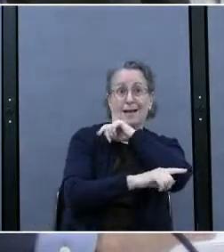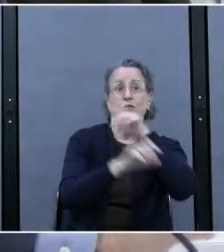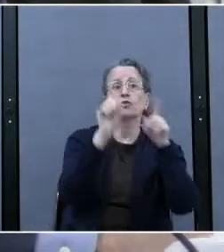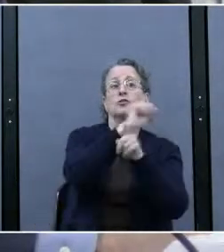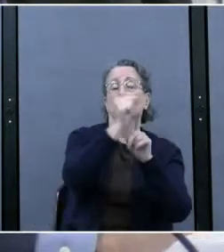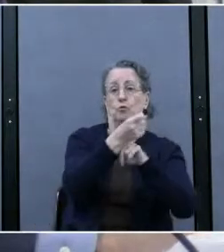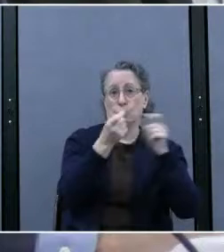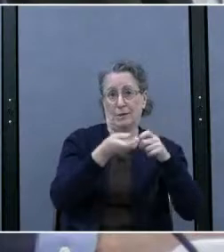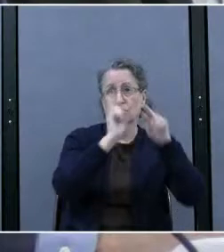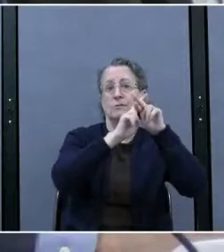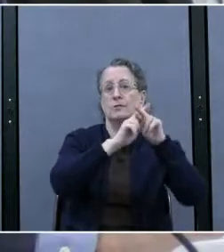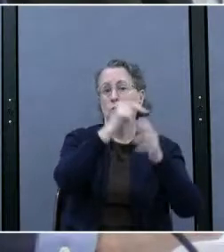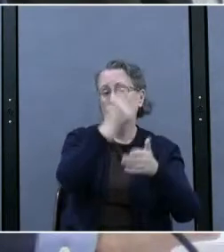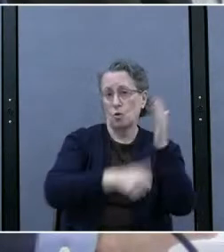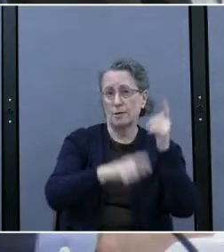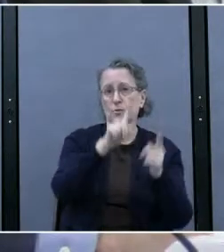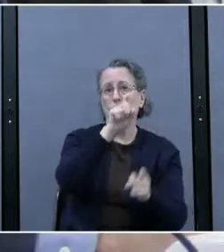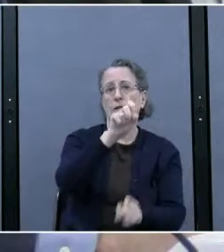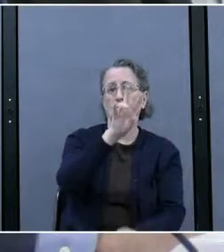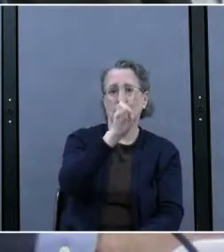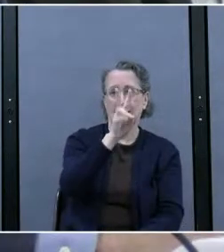to